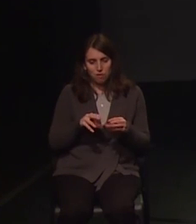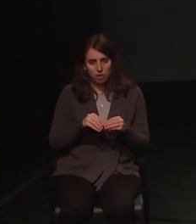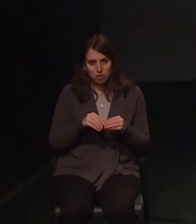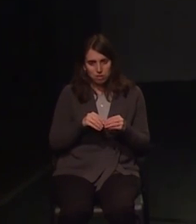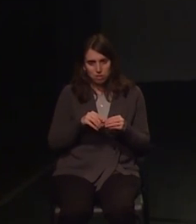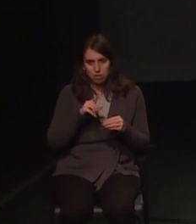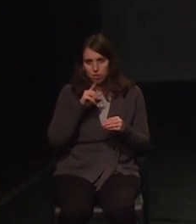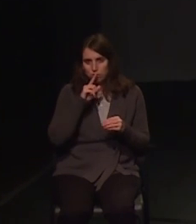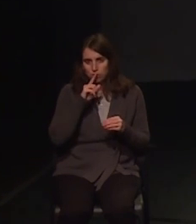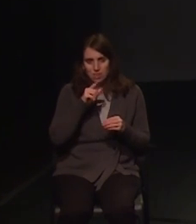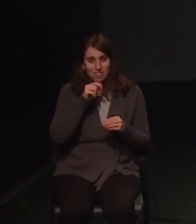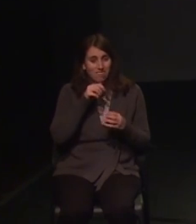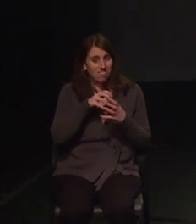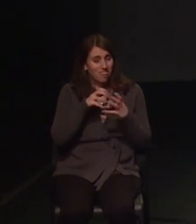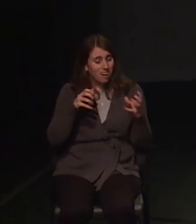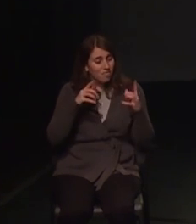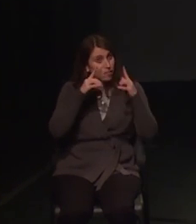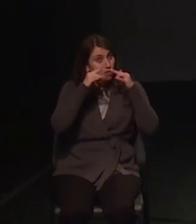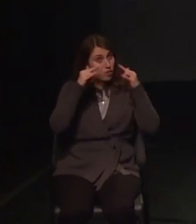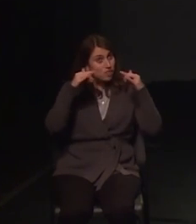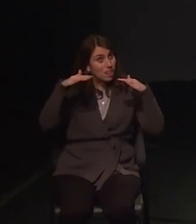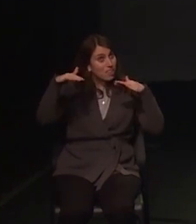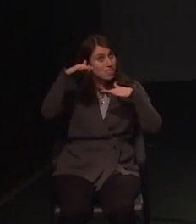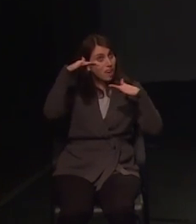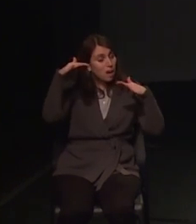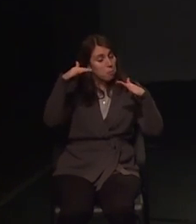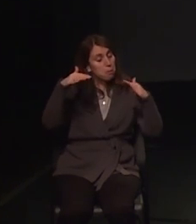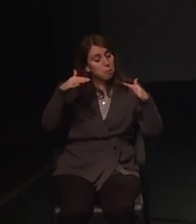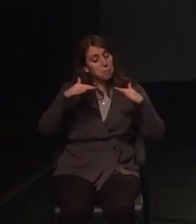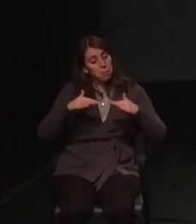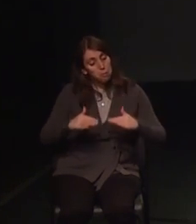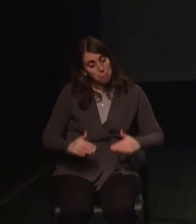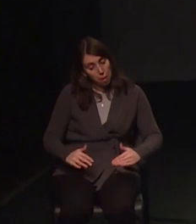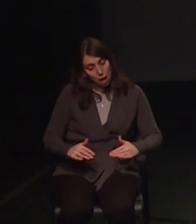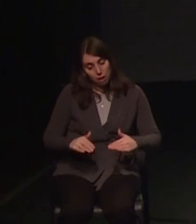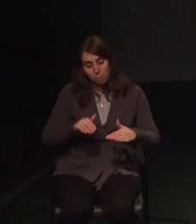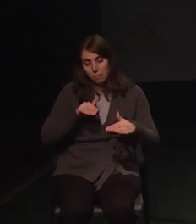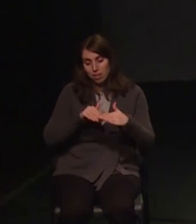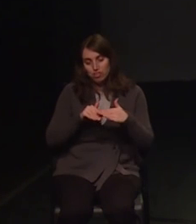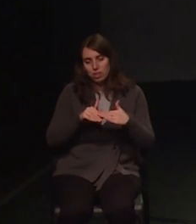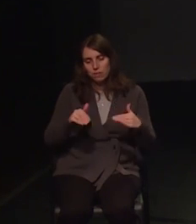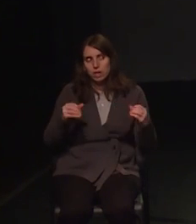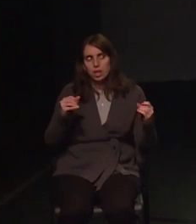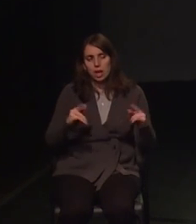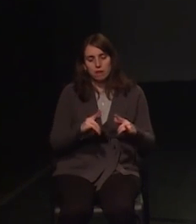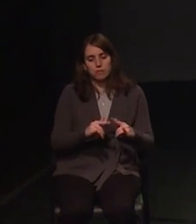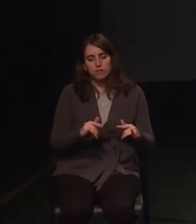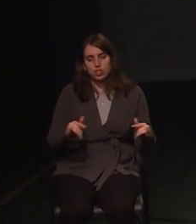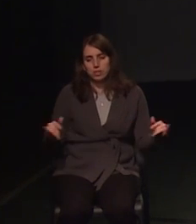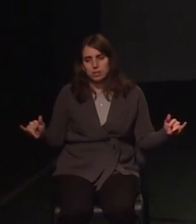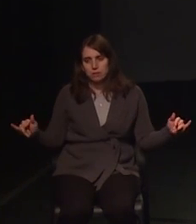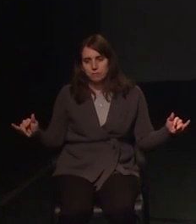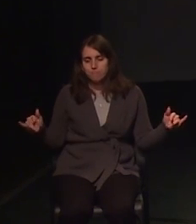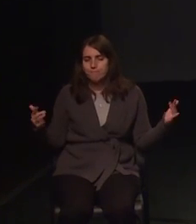very little diversity at the top, a lot of diversity on the bottom at the entry level. So how do